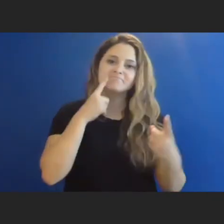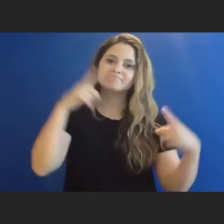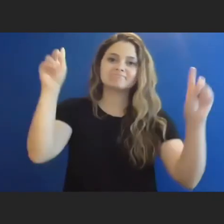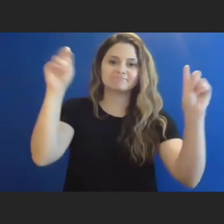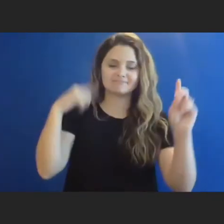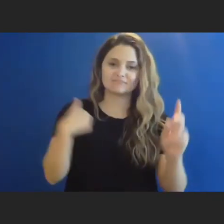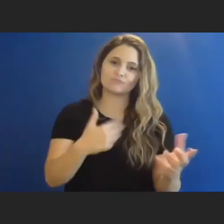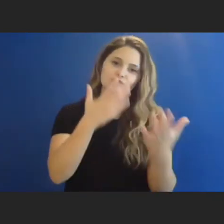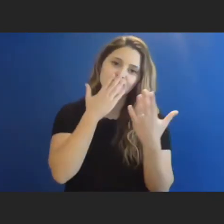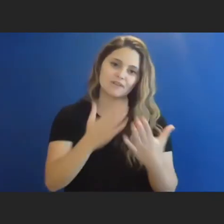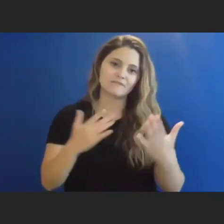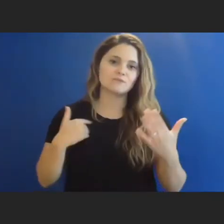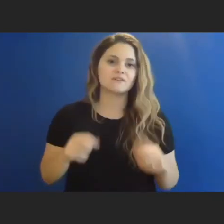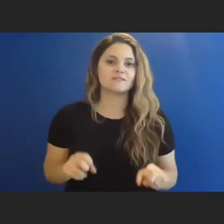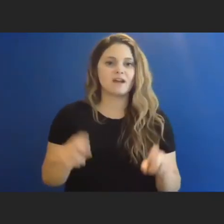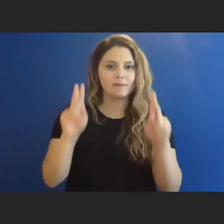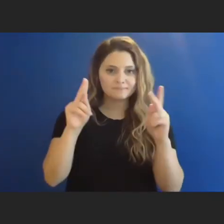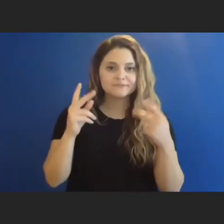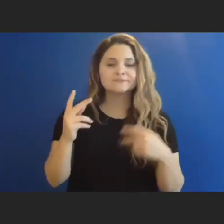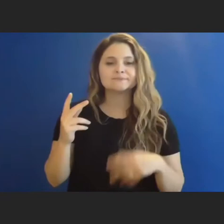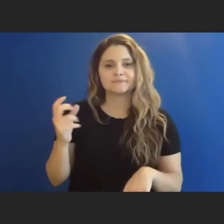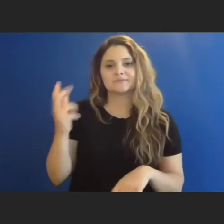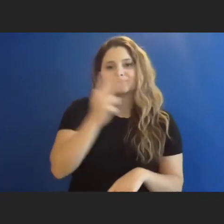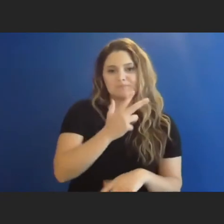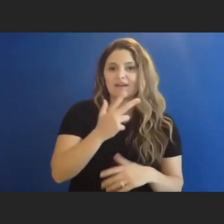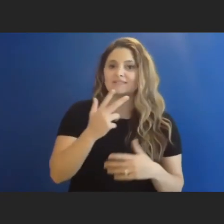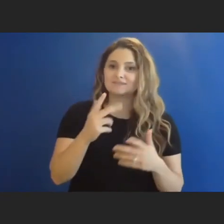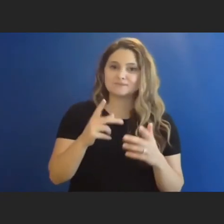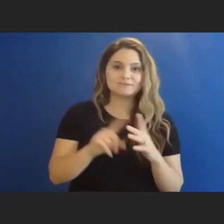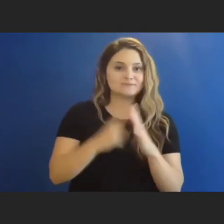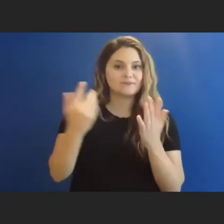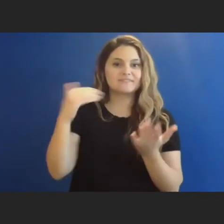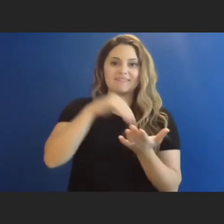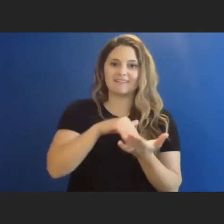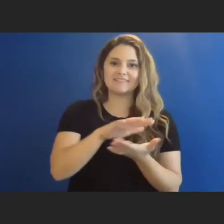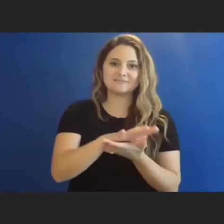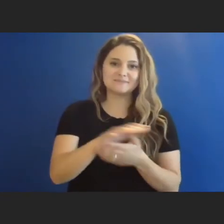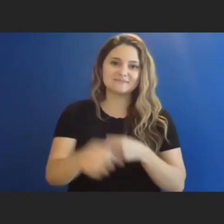just grateful to have the opportunity to start this school year off safely.